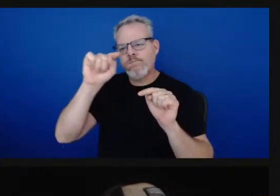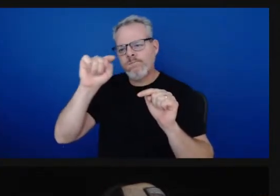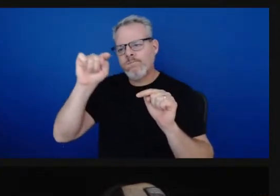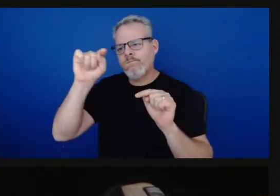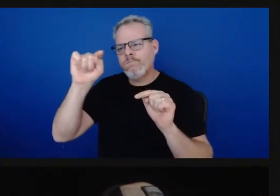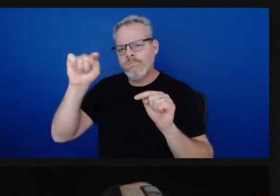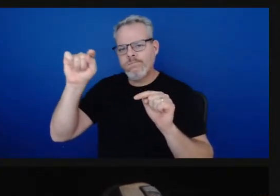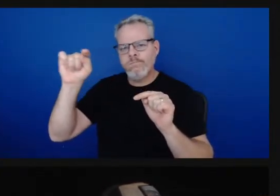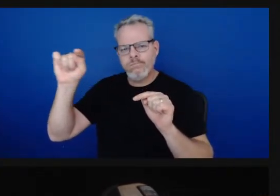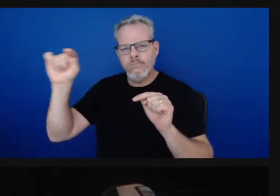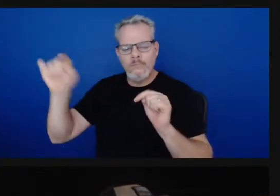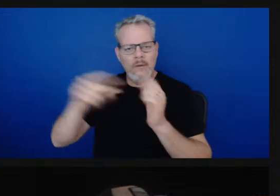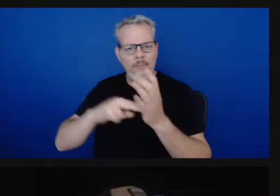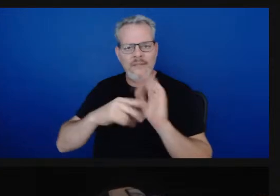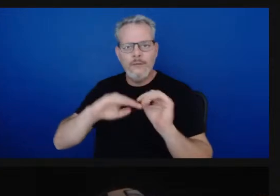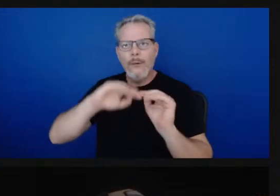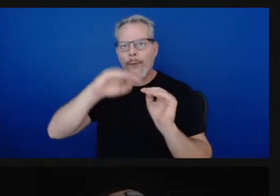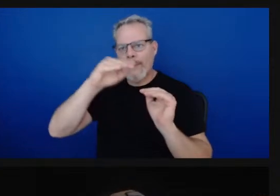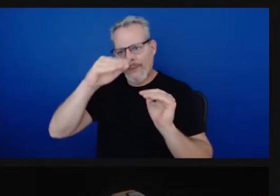rates.